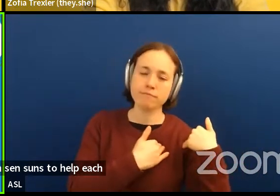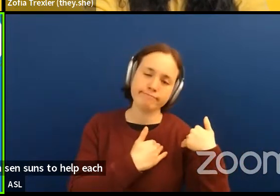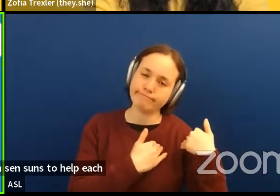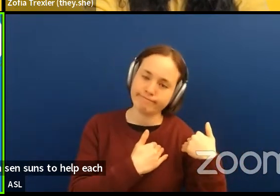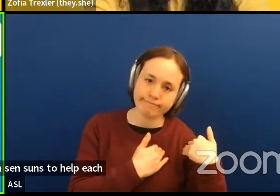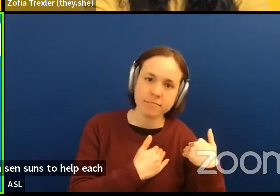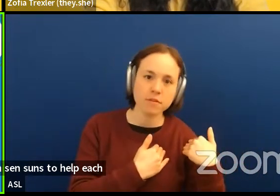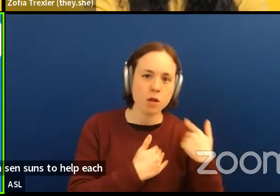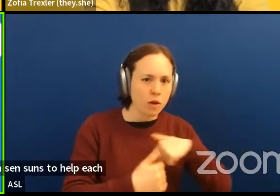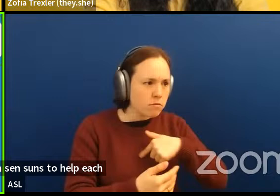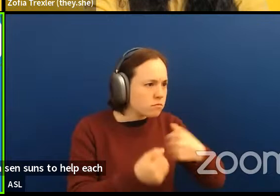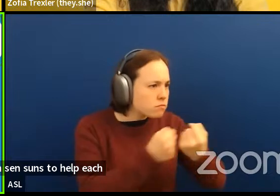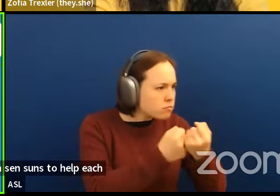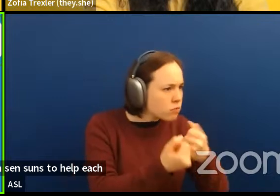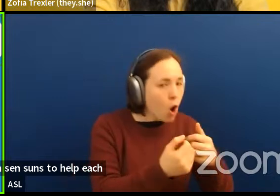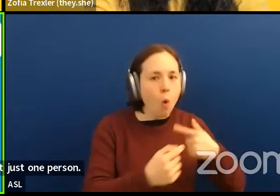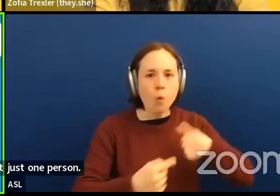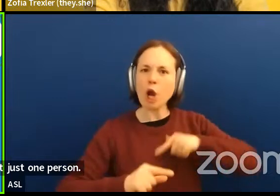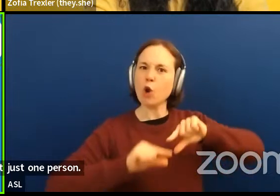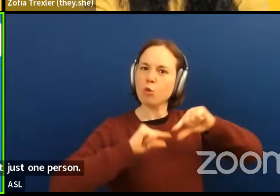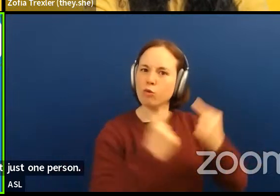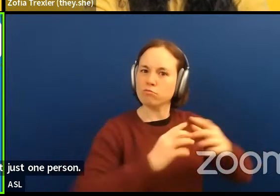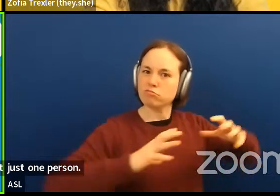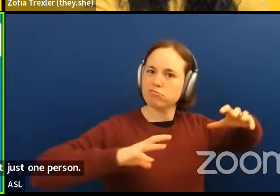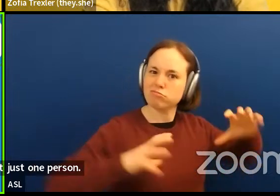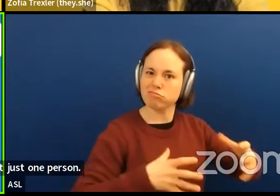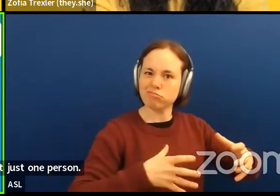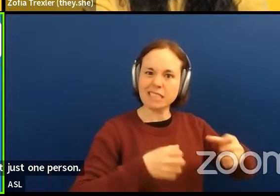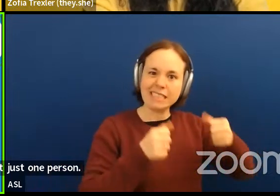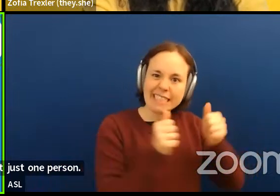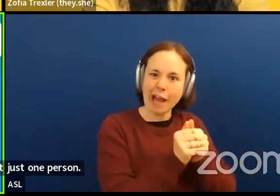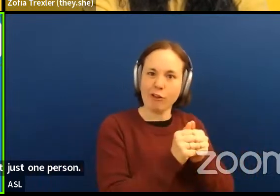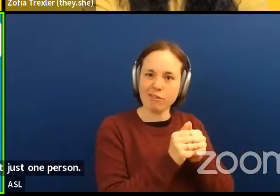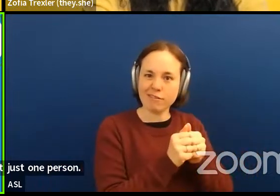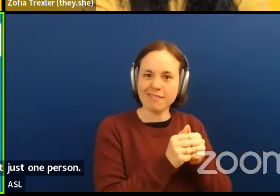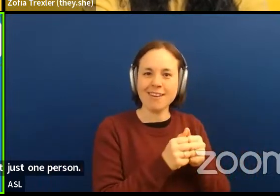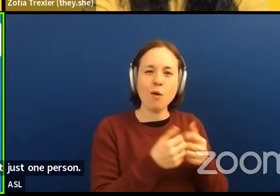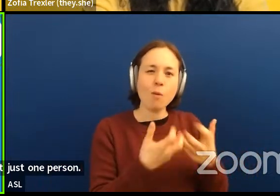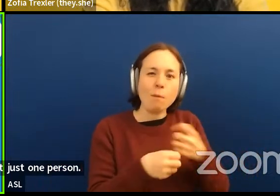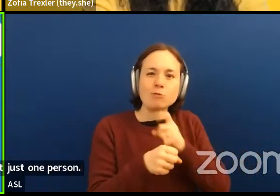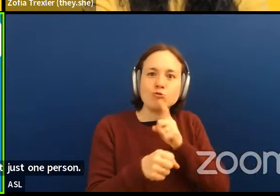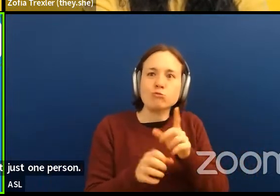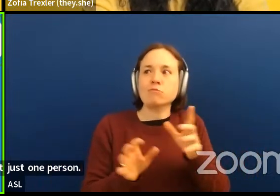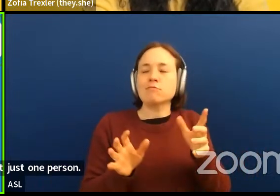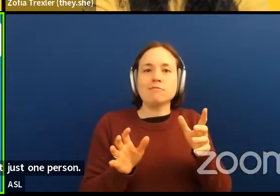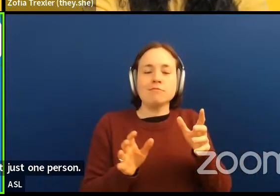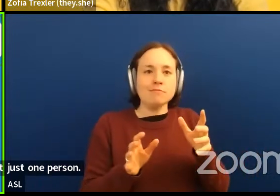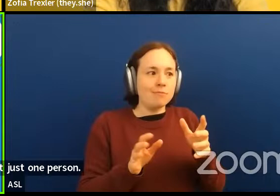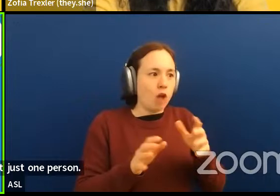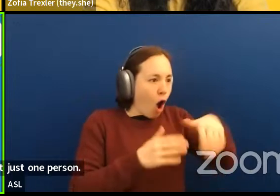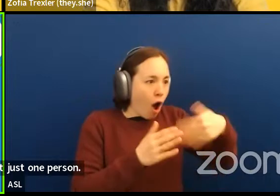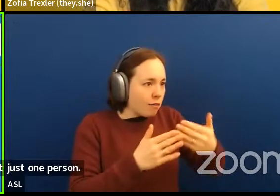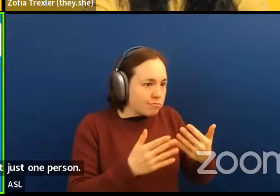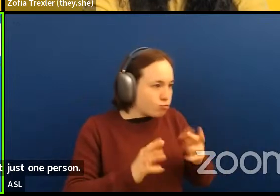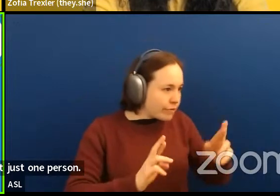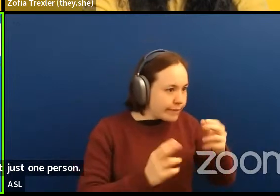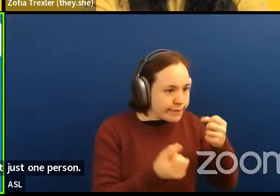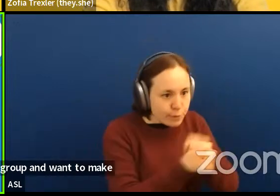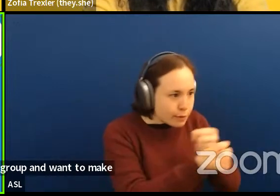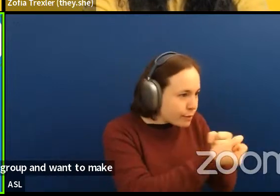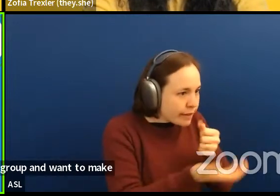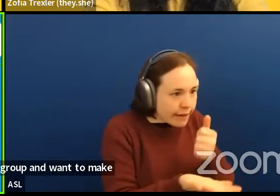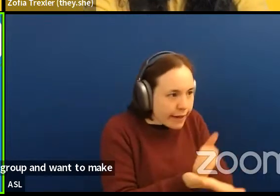We work as a group. We want to make sure that we're all being helpful and resourceful and